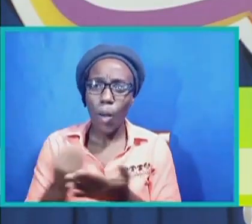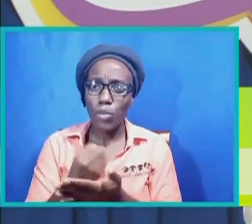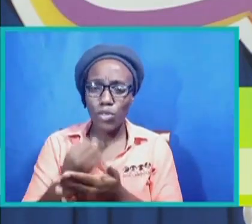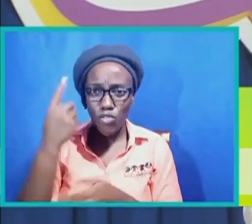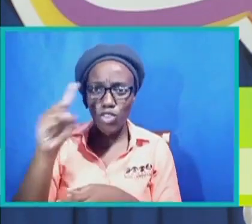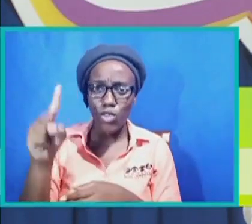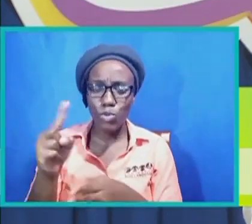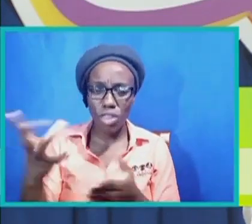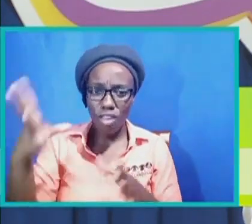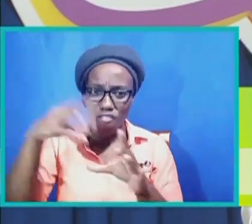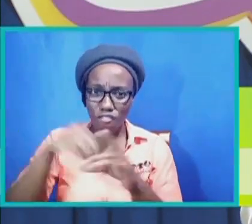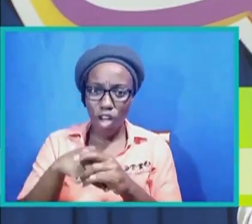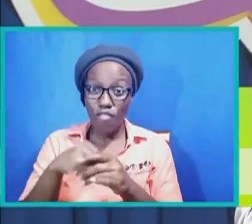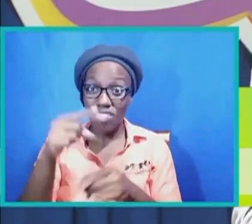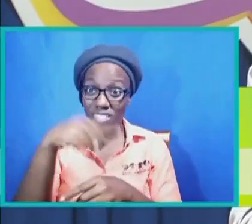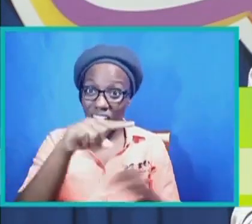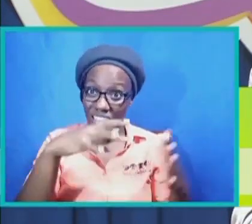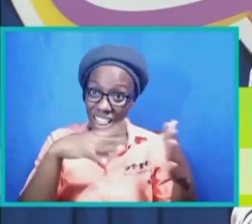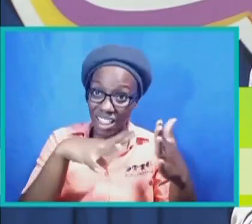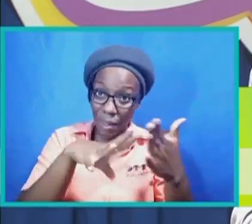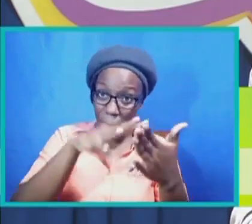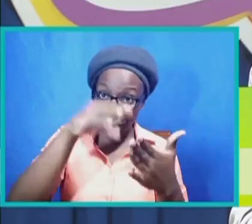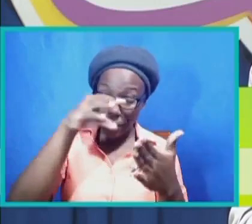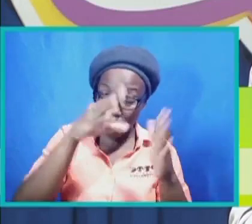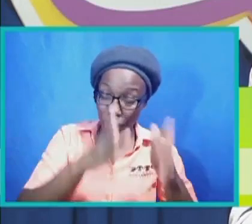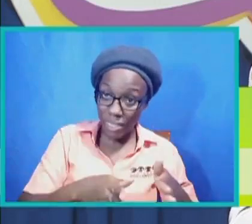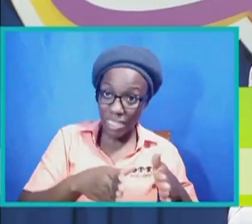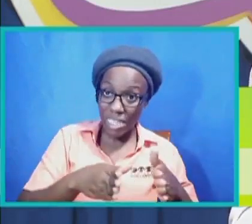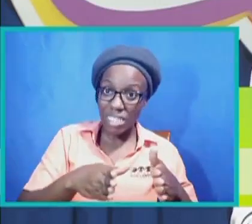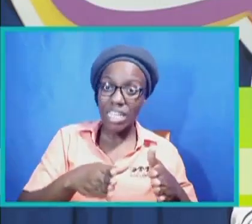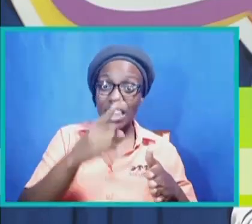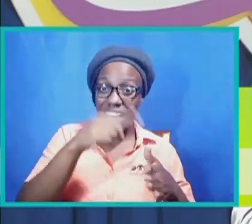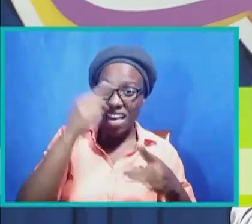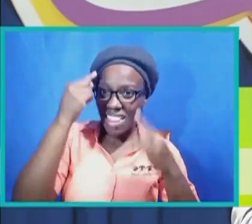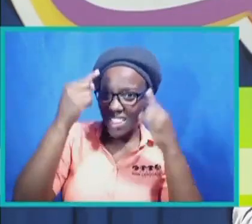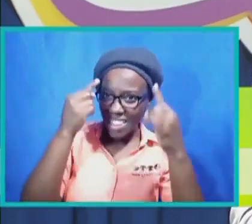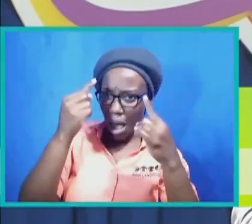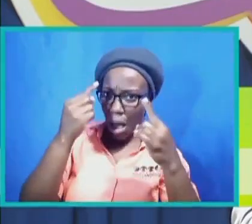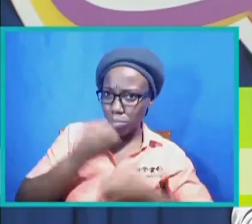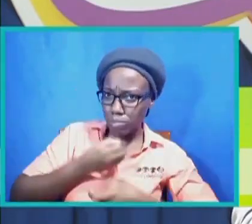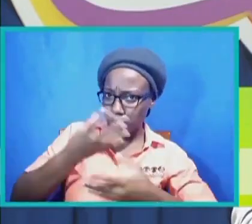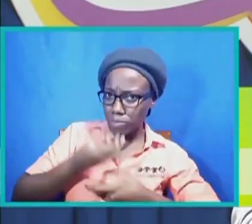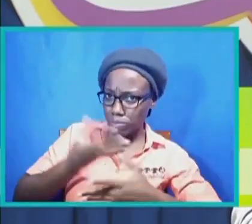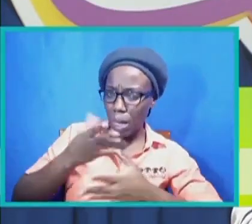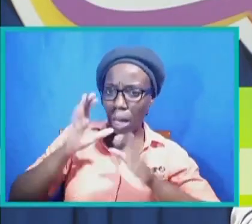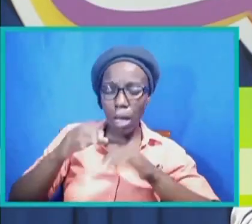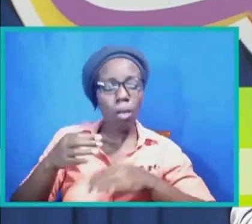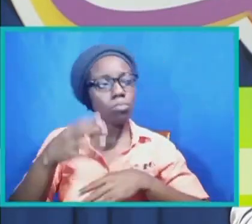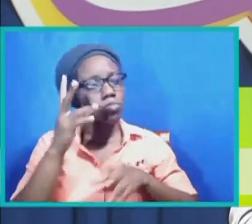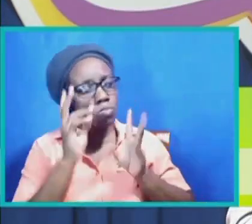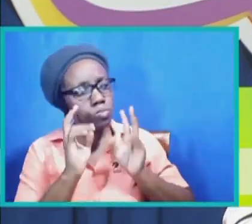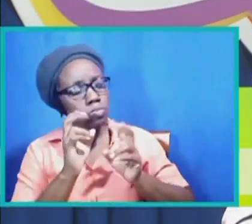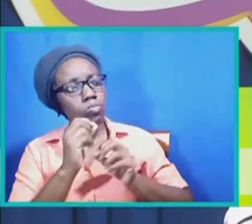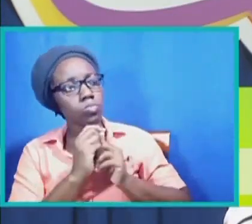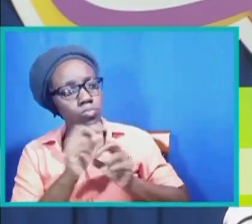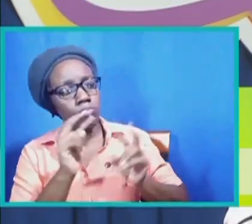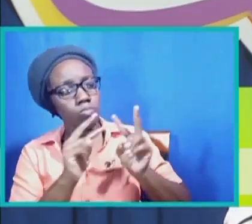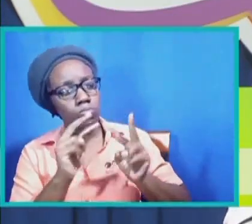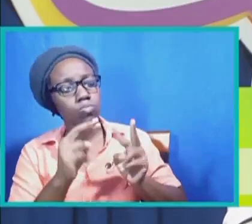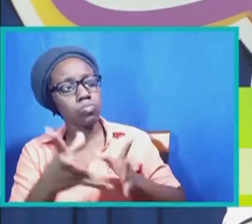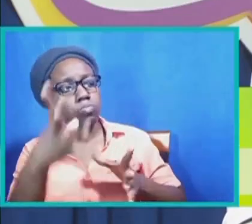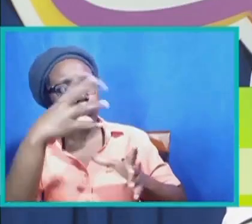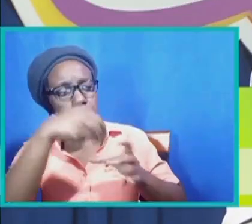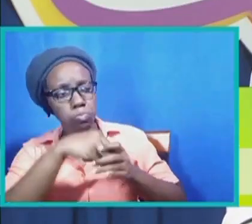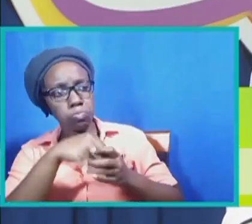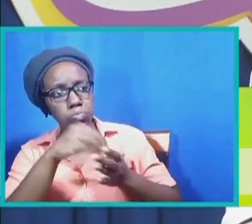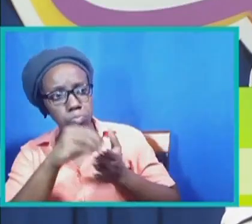the activity, the research topic, and you can. And it's actually very effective when you do it in advance of mapping